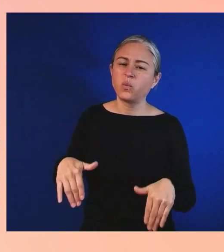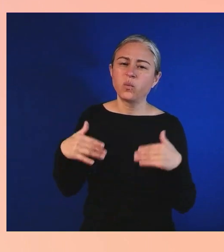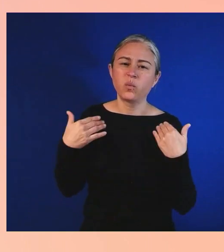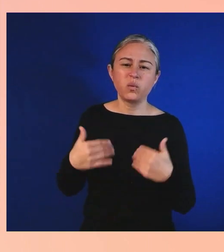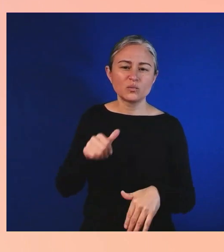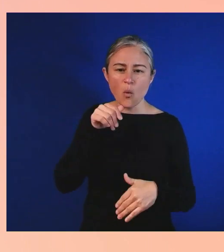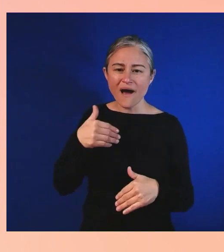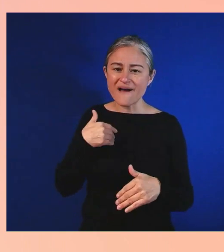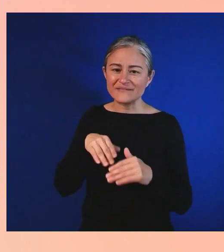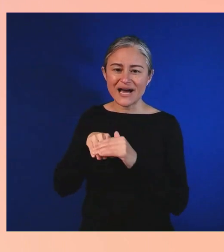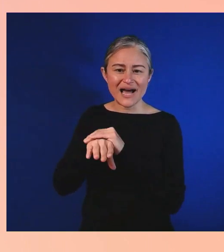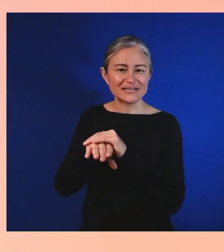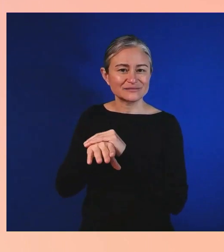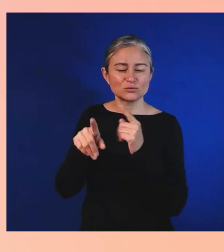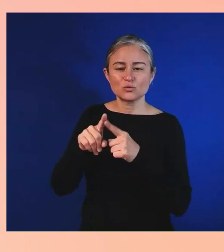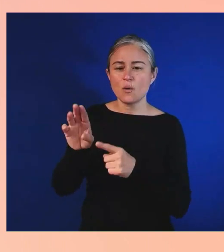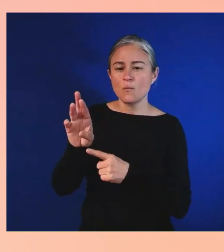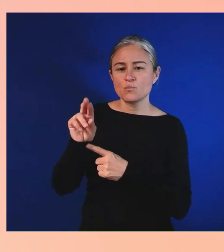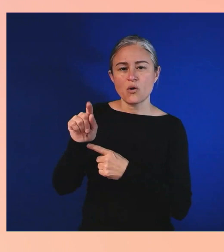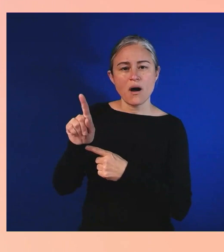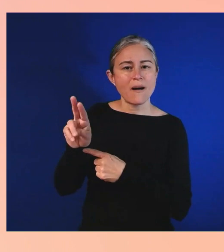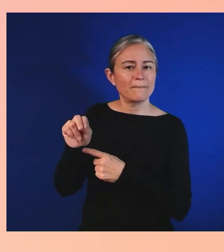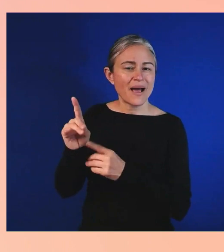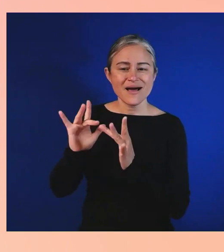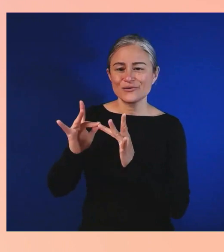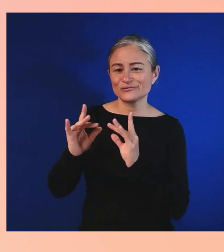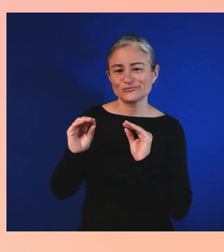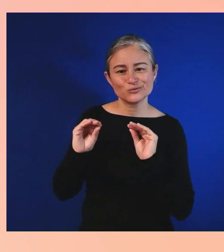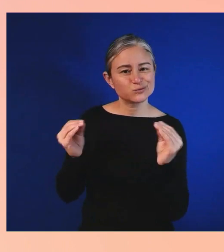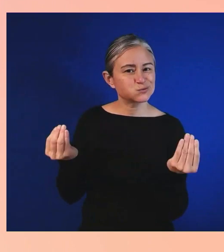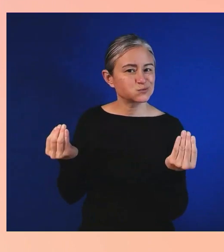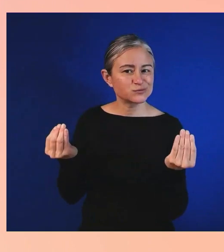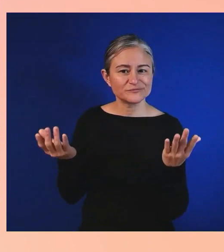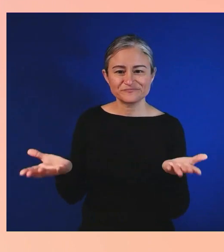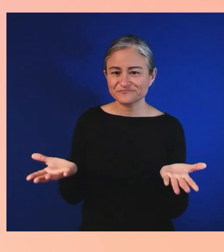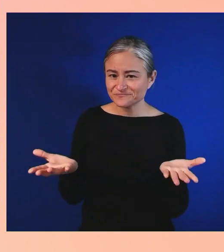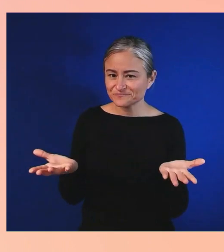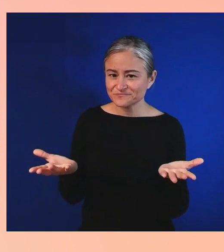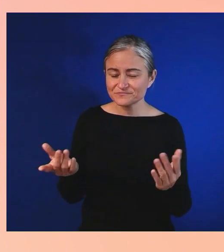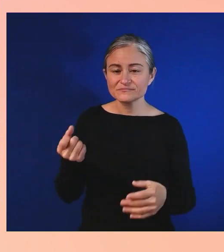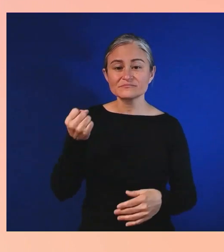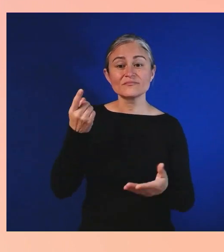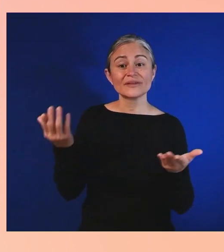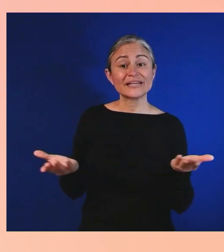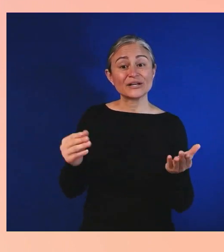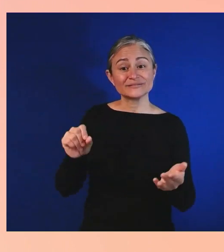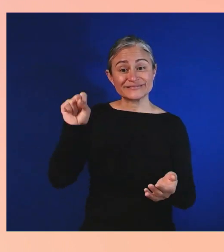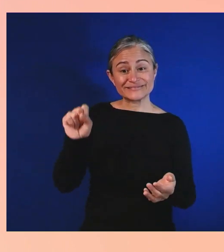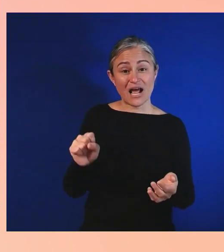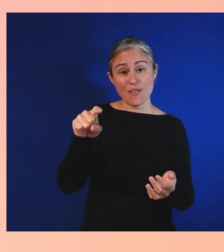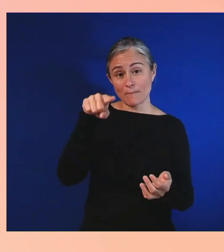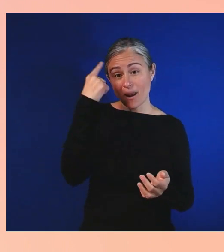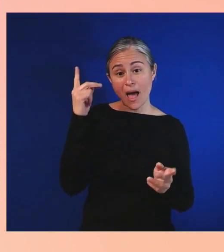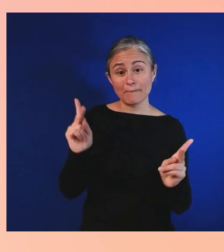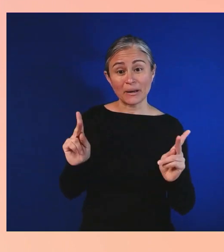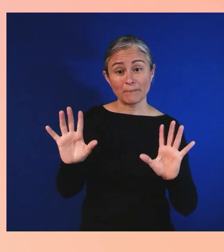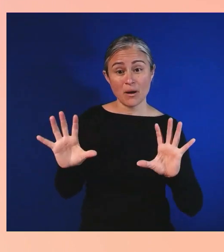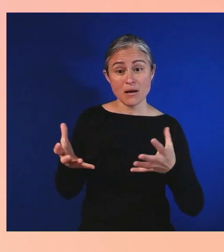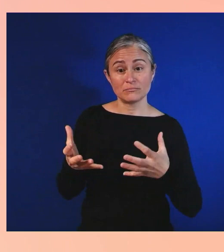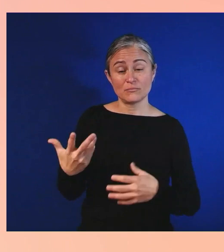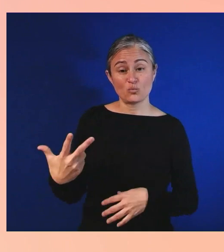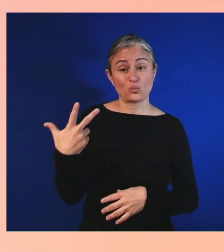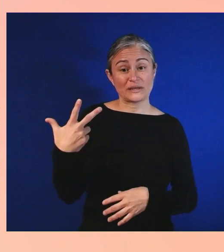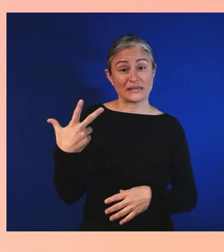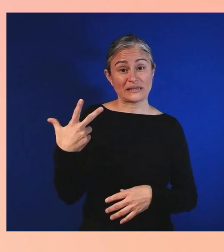We know that 1 in 3 Black people in the South lack internet access at home. And I know here in Georgia, where I live, it's